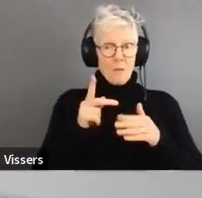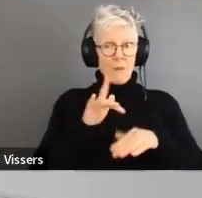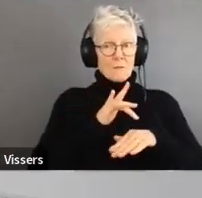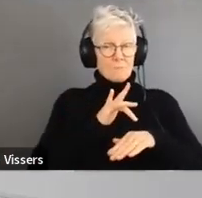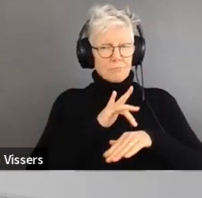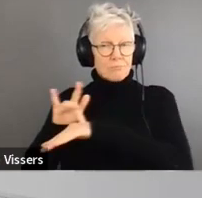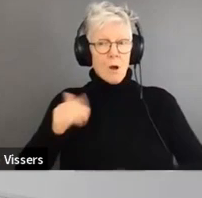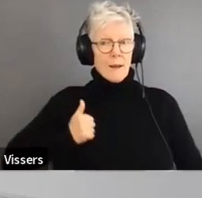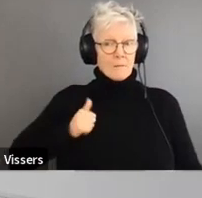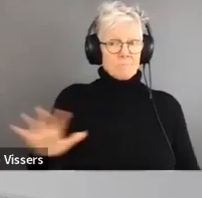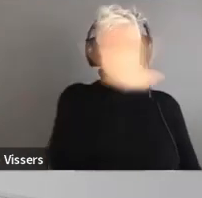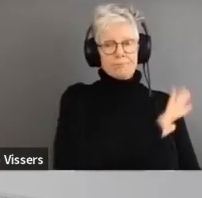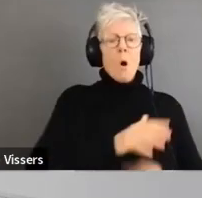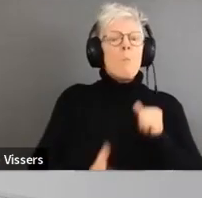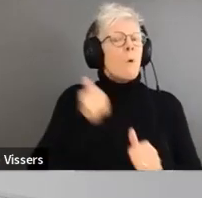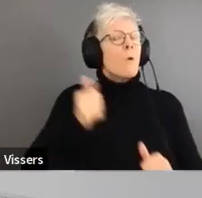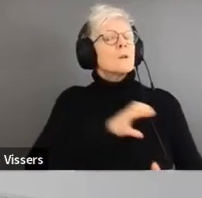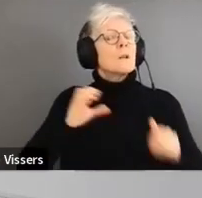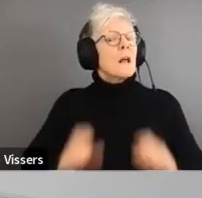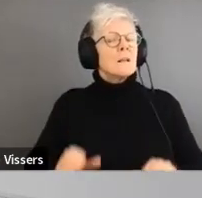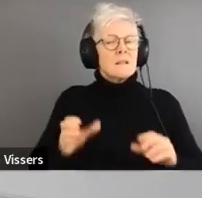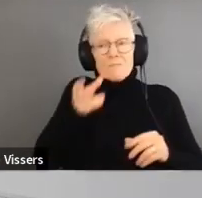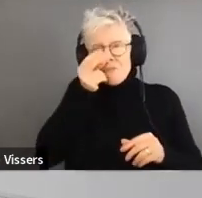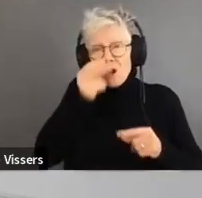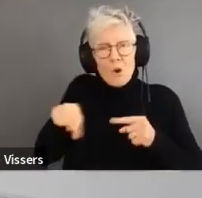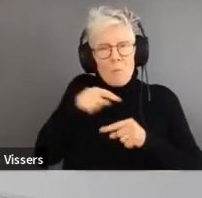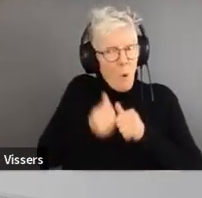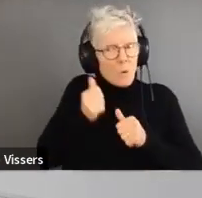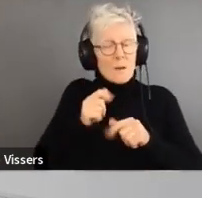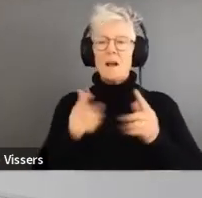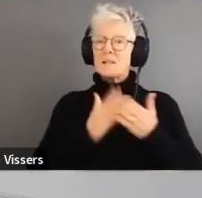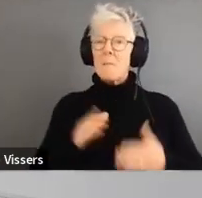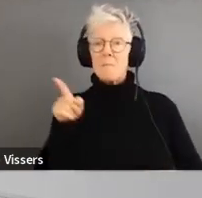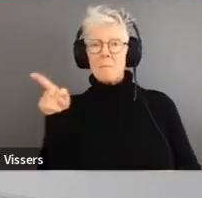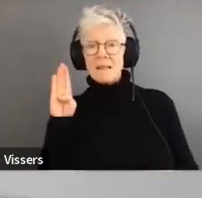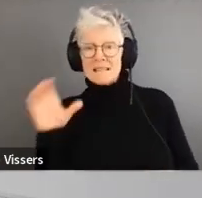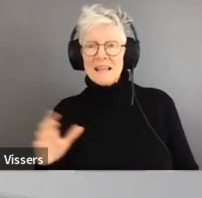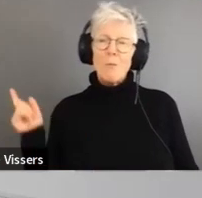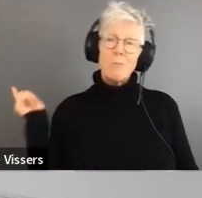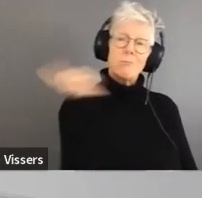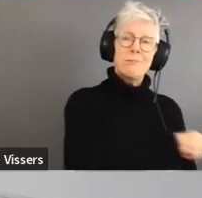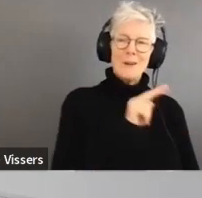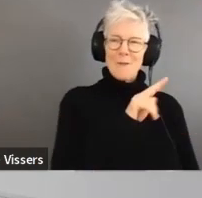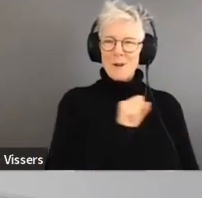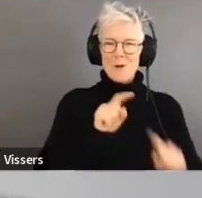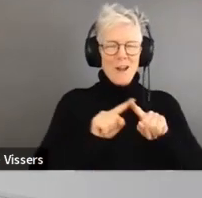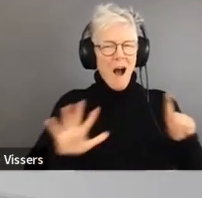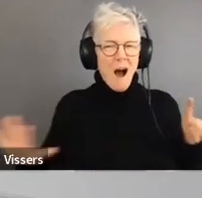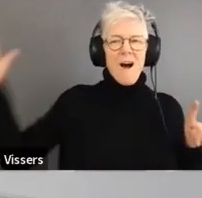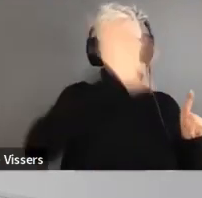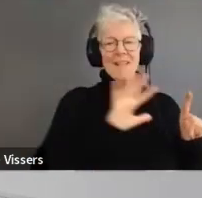means that while most of our clients are relatively close by, we do have clients in BC, all the way out to Nova Scotia, and all